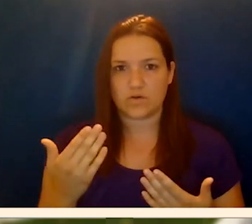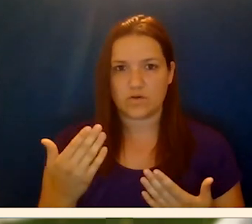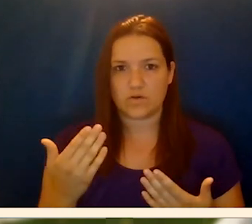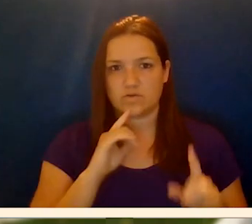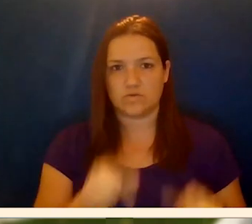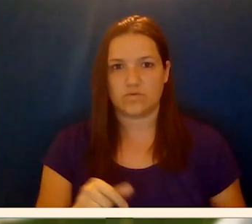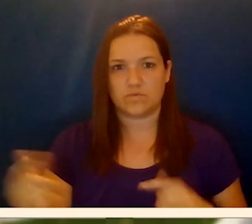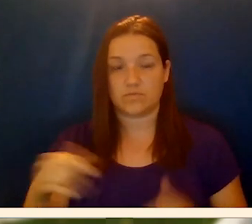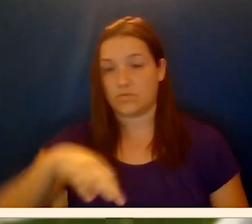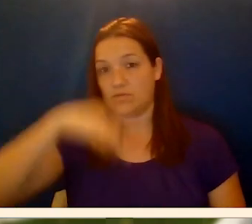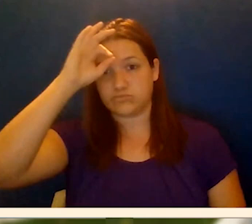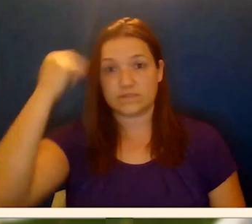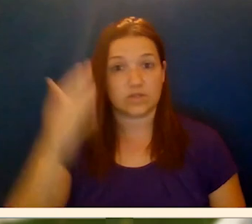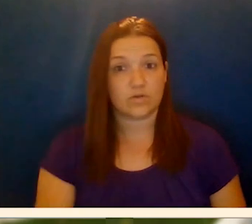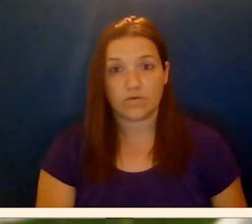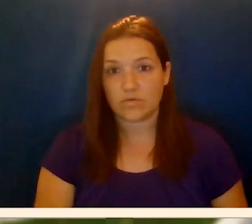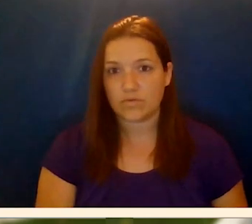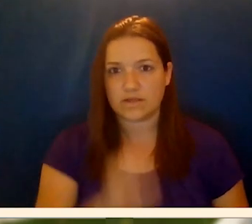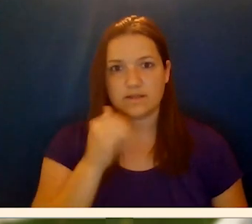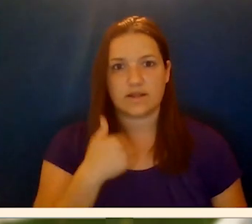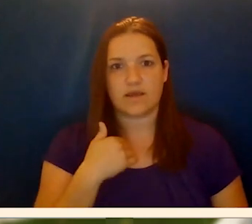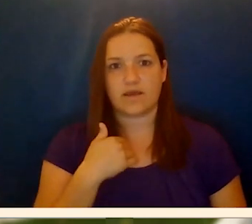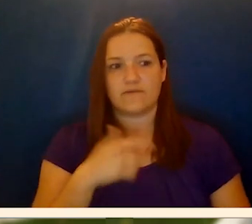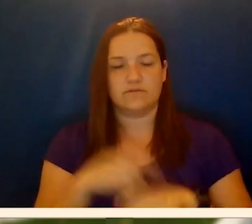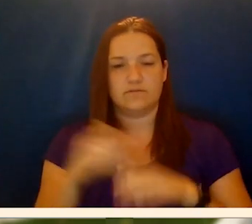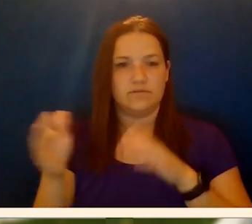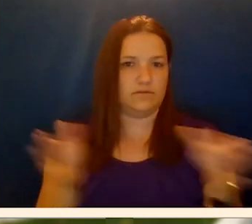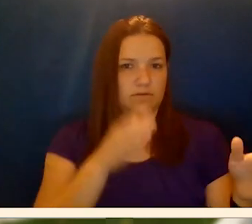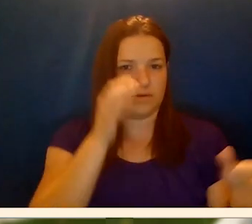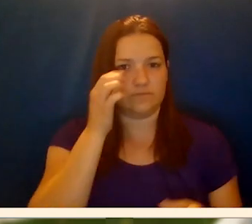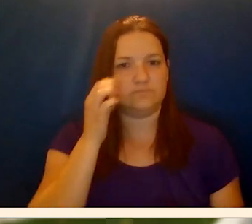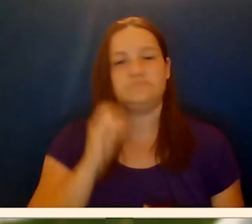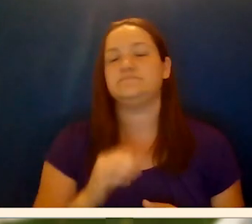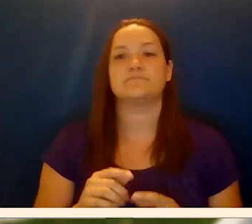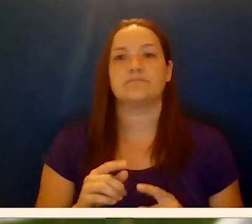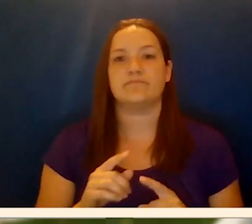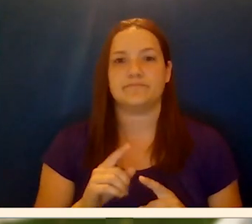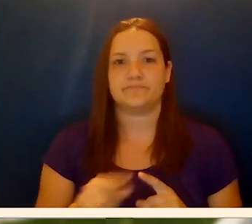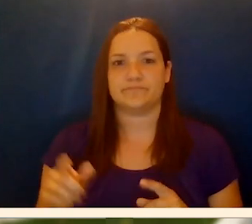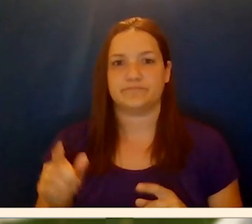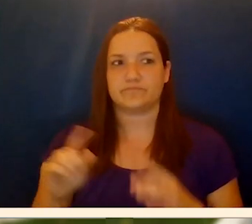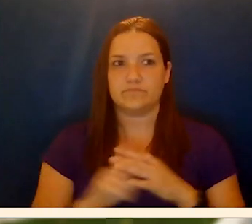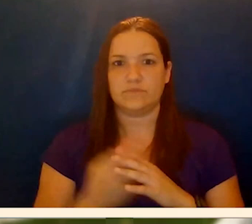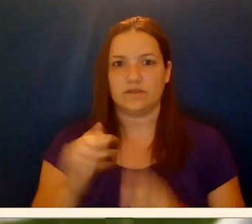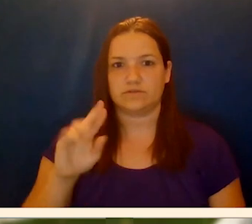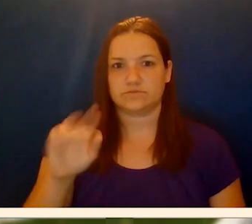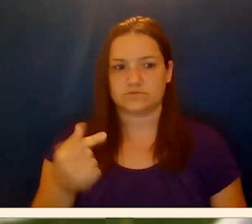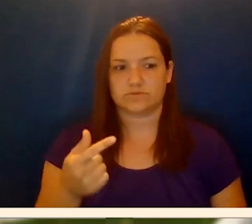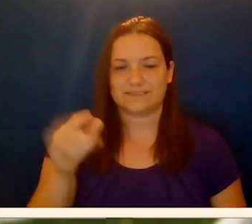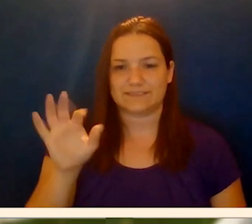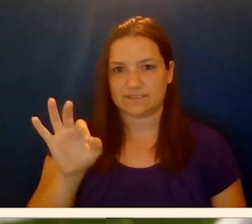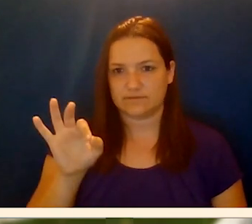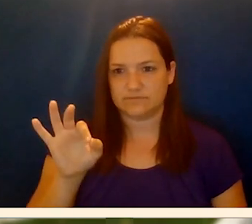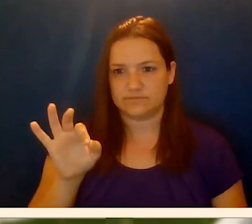time to prepare for it. It literally actually went into effect on August 9th, and then you have until August 23rd to